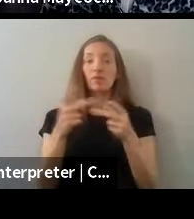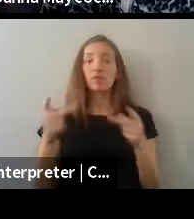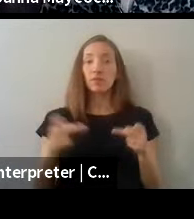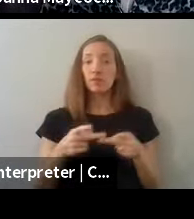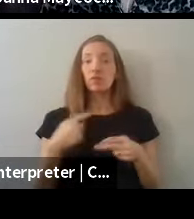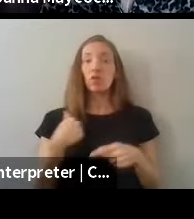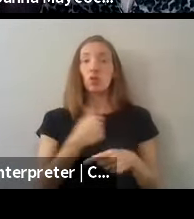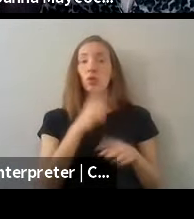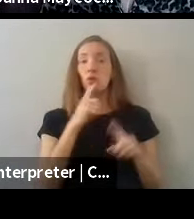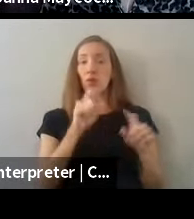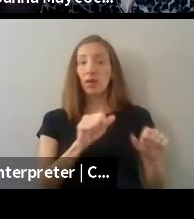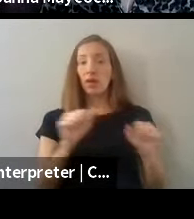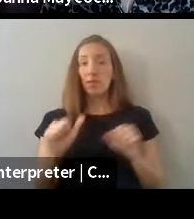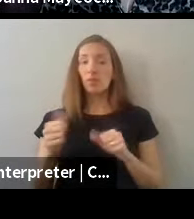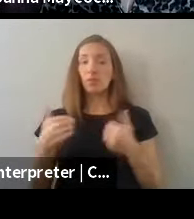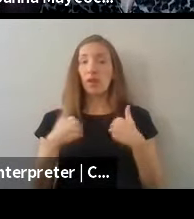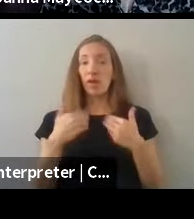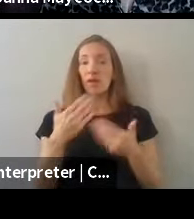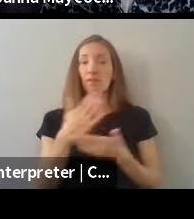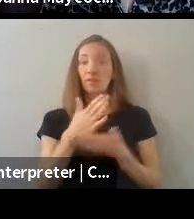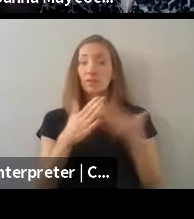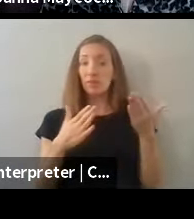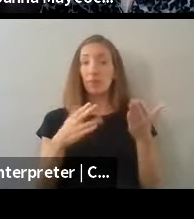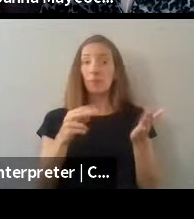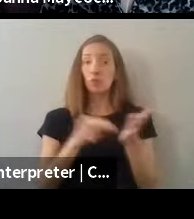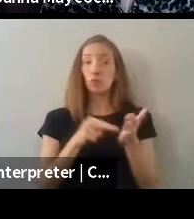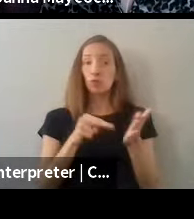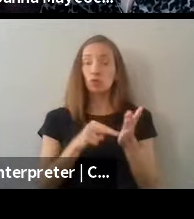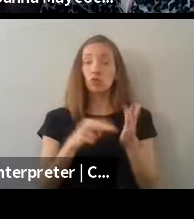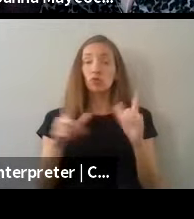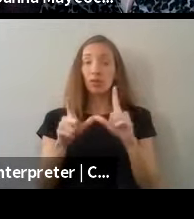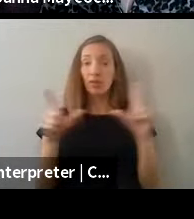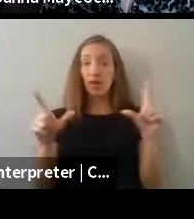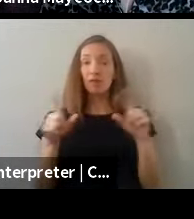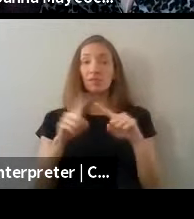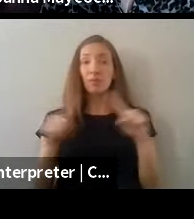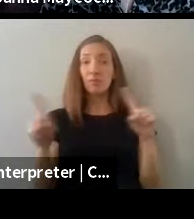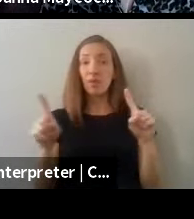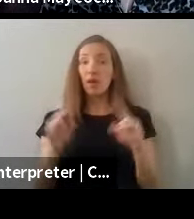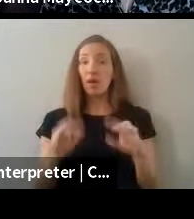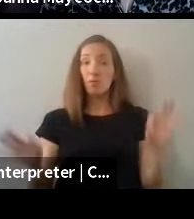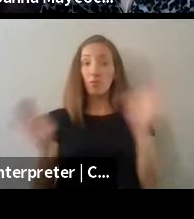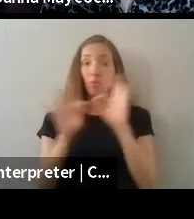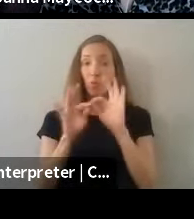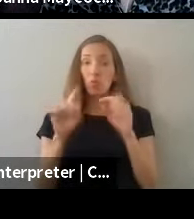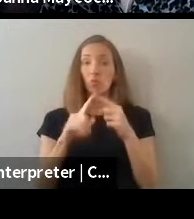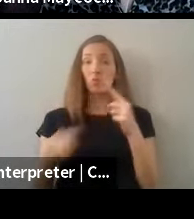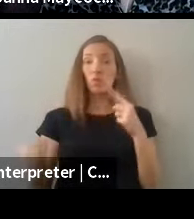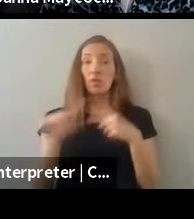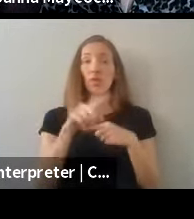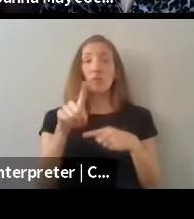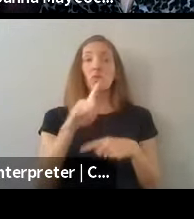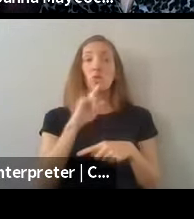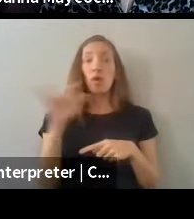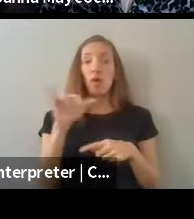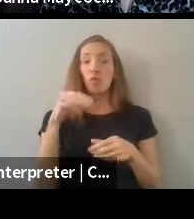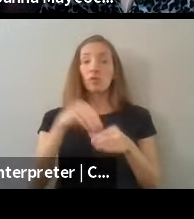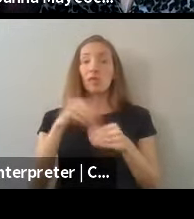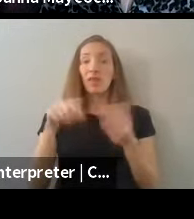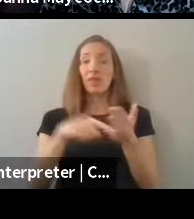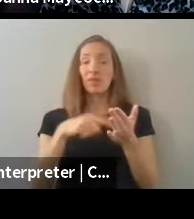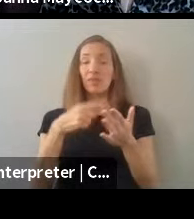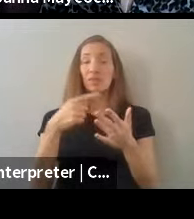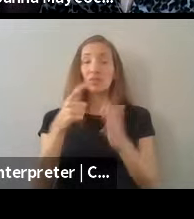canceled. And, you know, but most importantly was to tell them, you are also in this law as the medical fraternity. You are in this law on